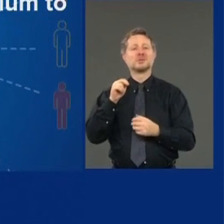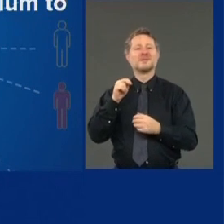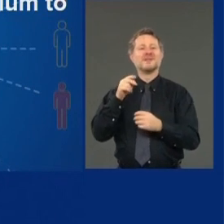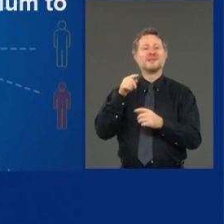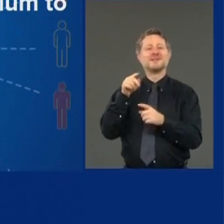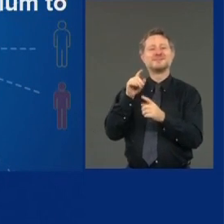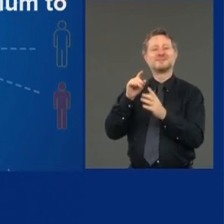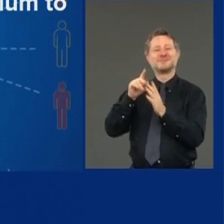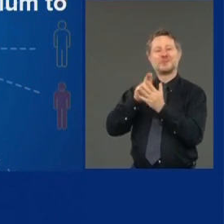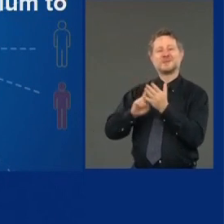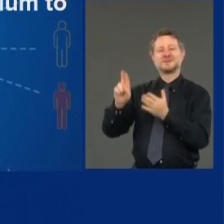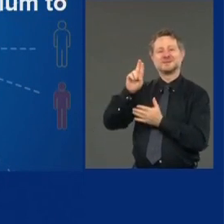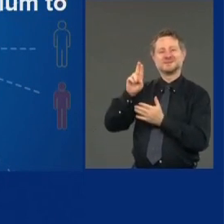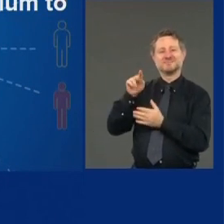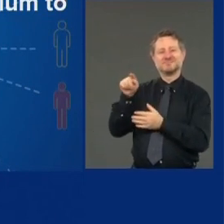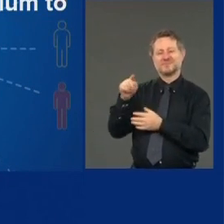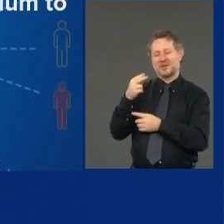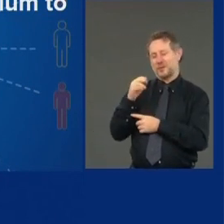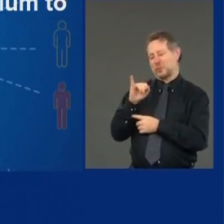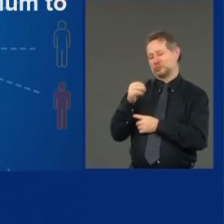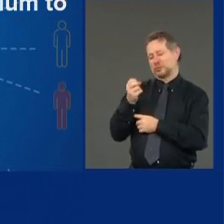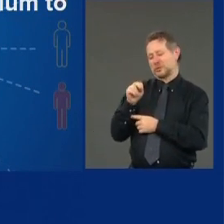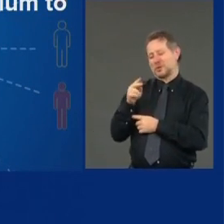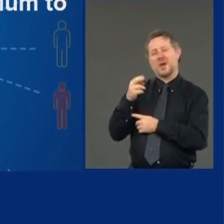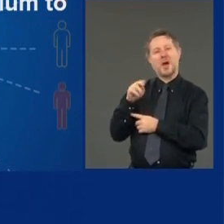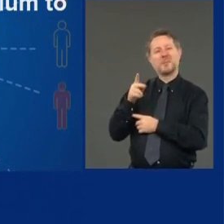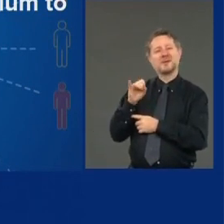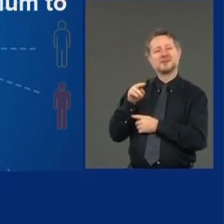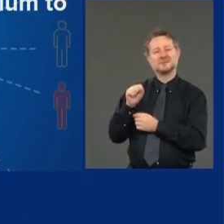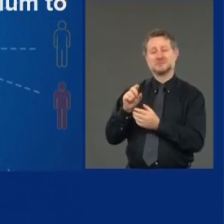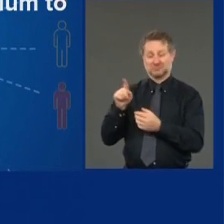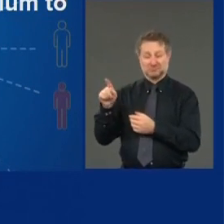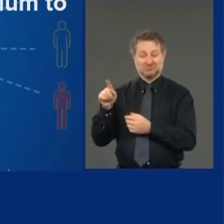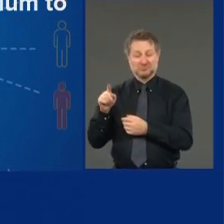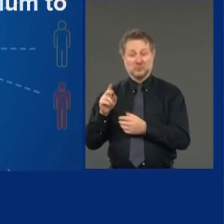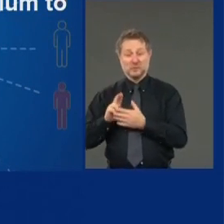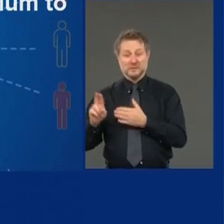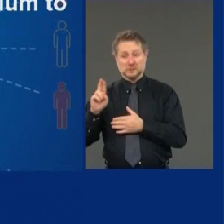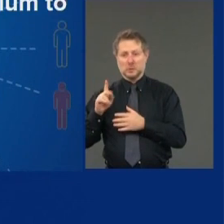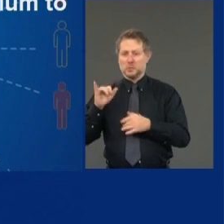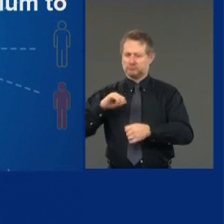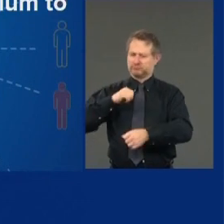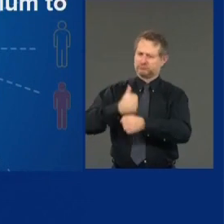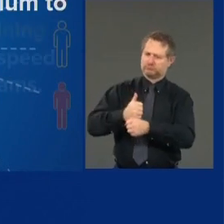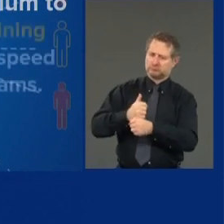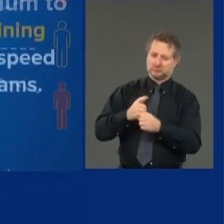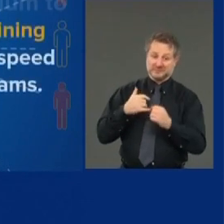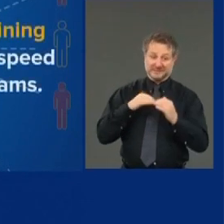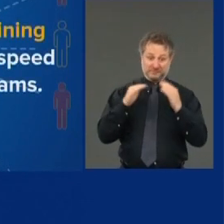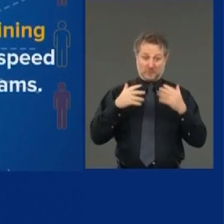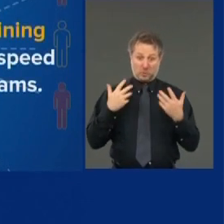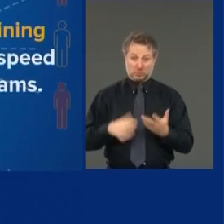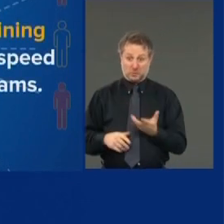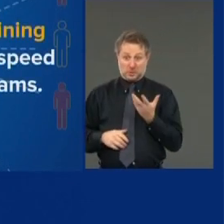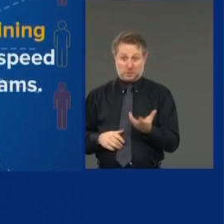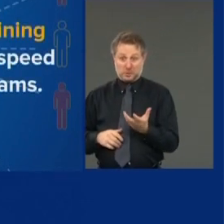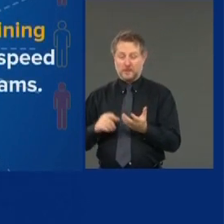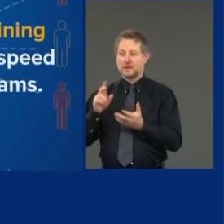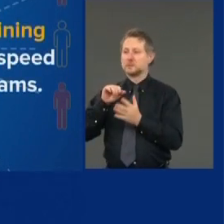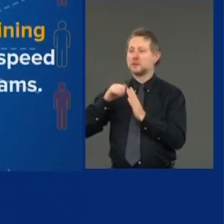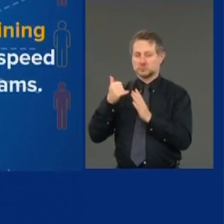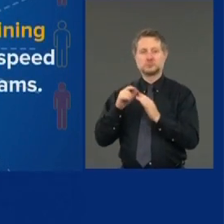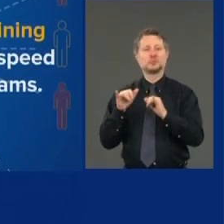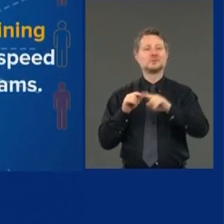that in place now, and we're going to share that with other states online, and we're going to do that with the National